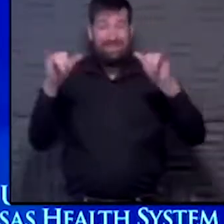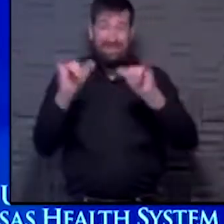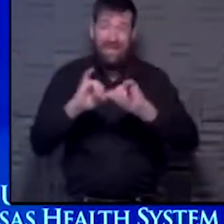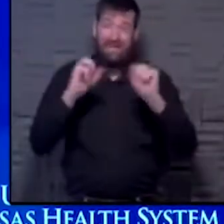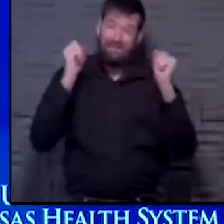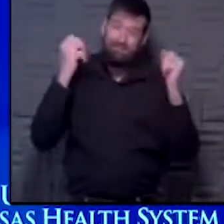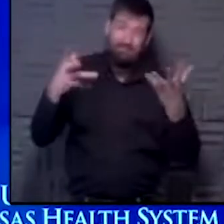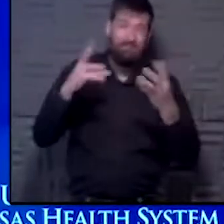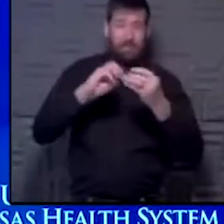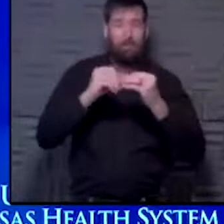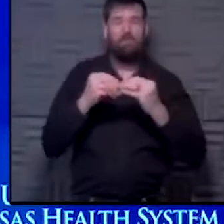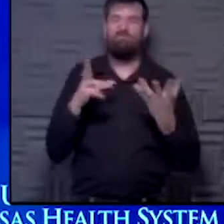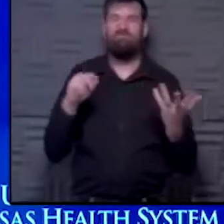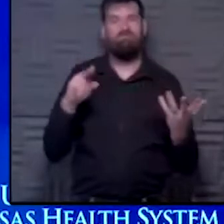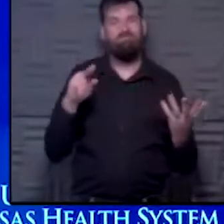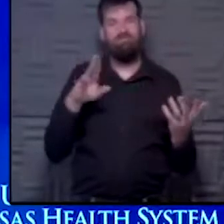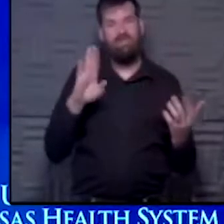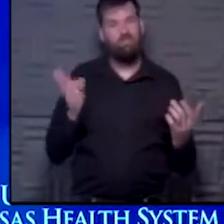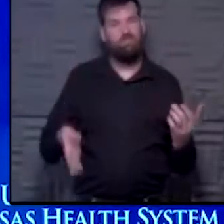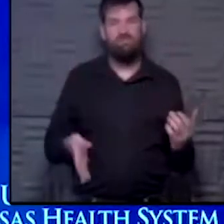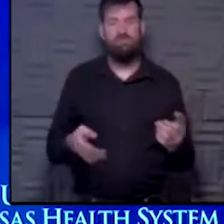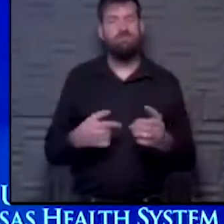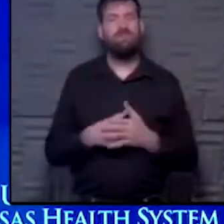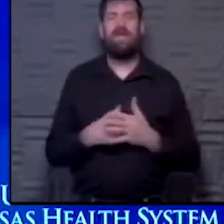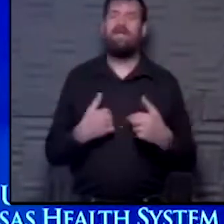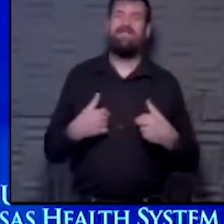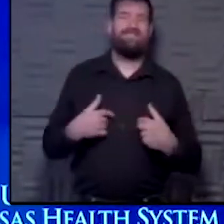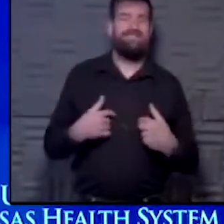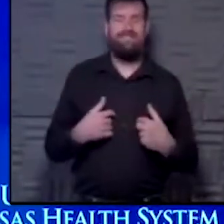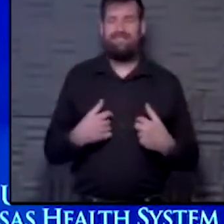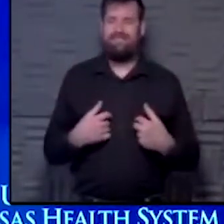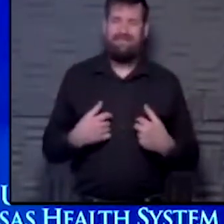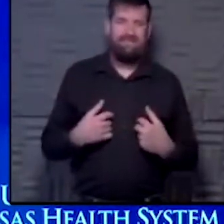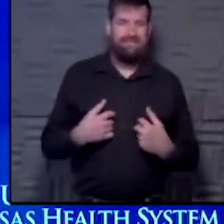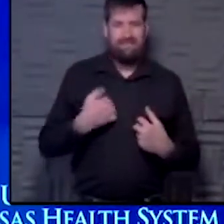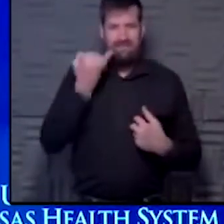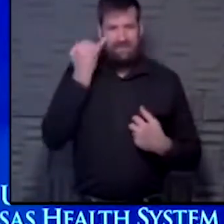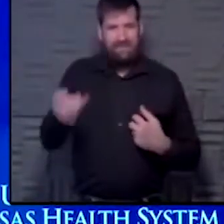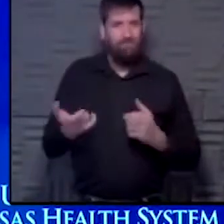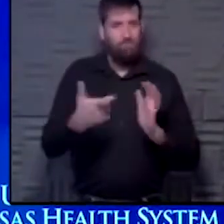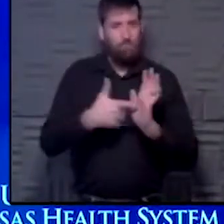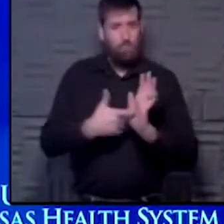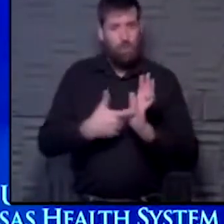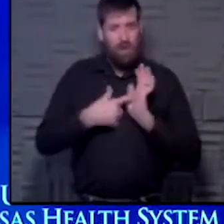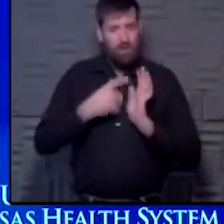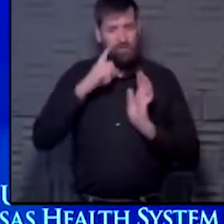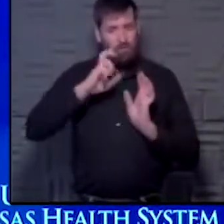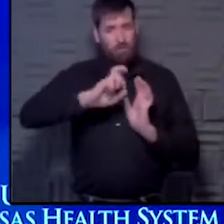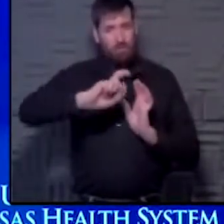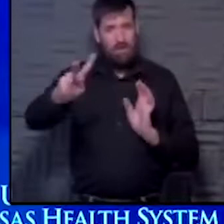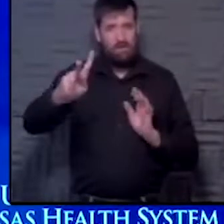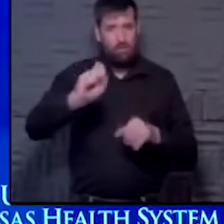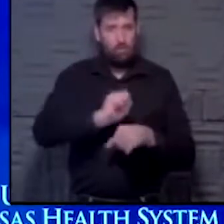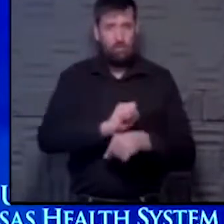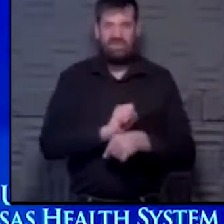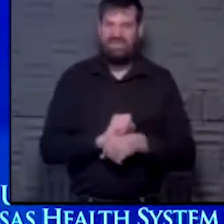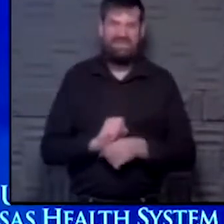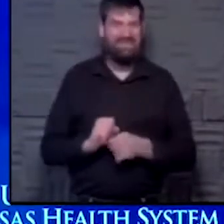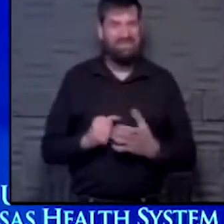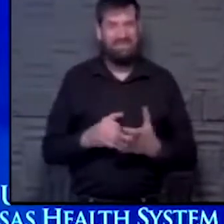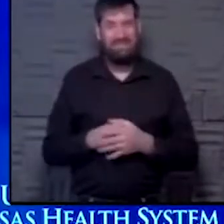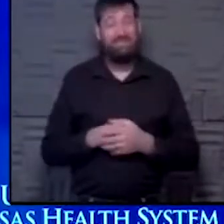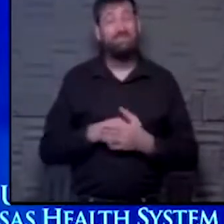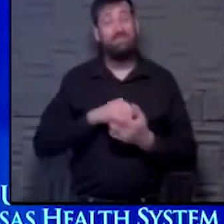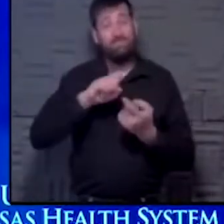But I struggle with the idea of requirement to go back to work. And just to say, especially